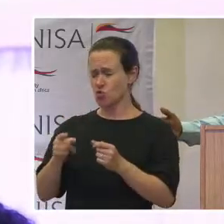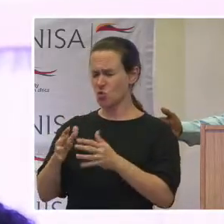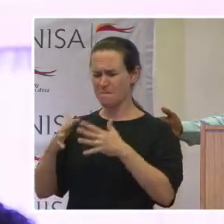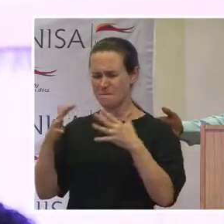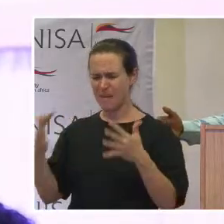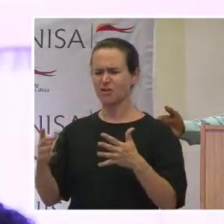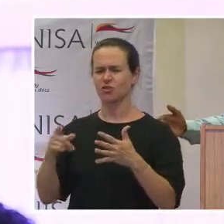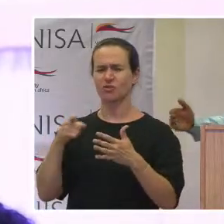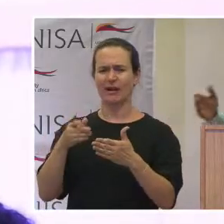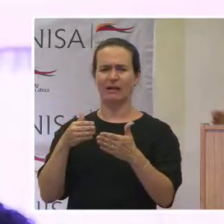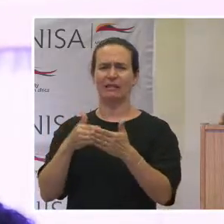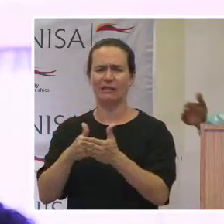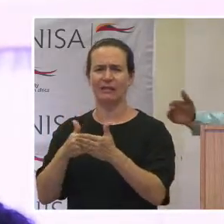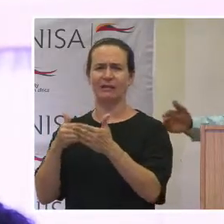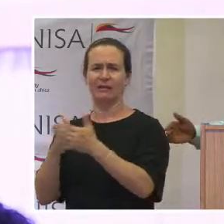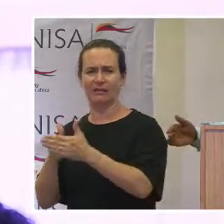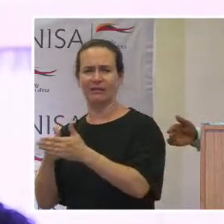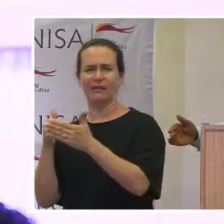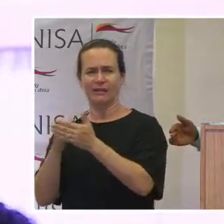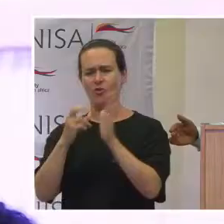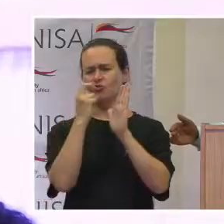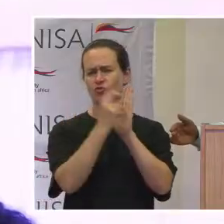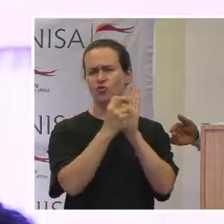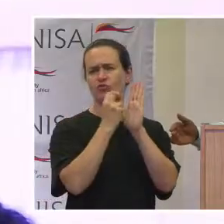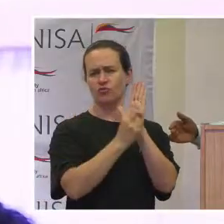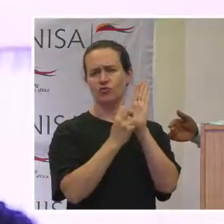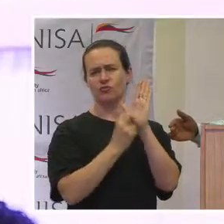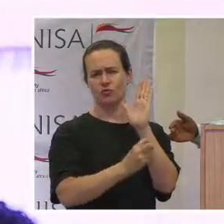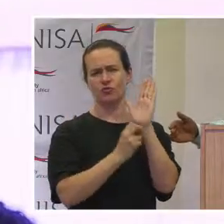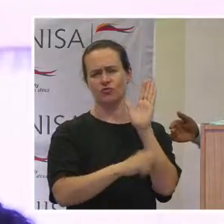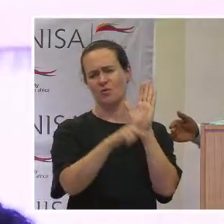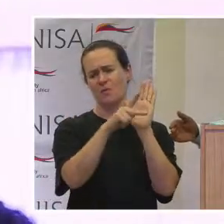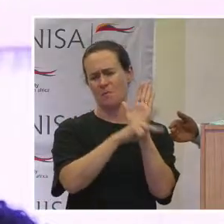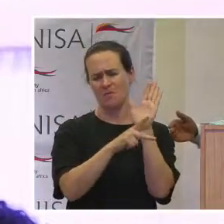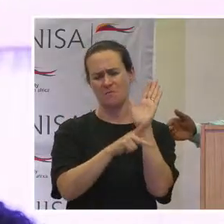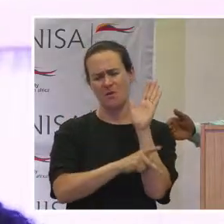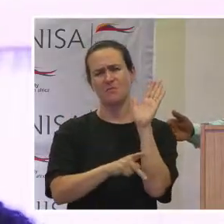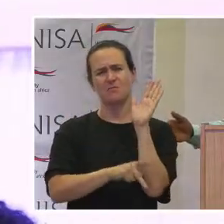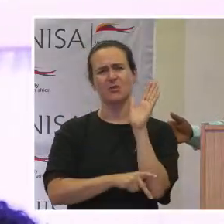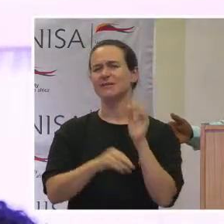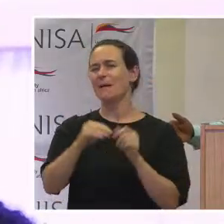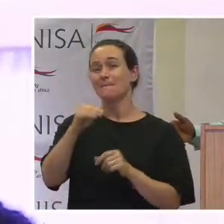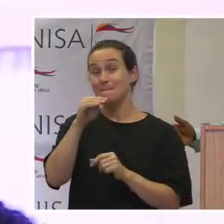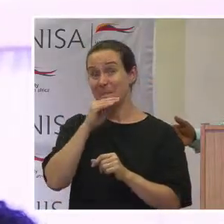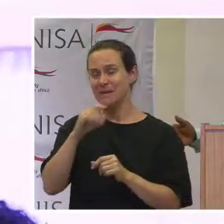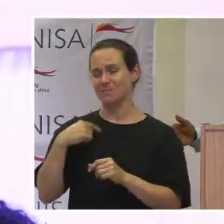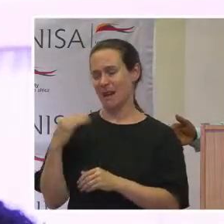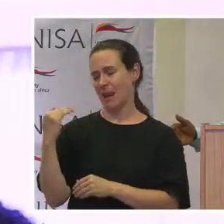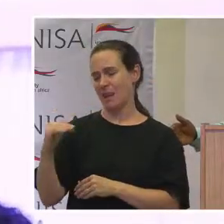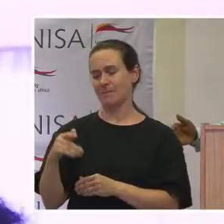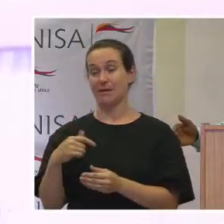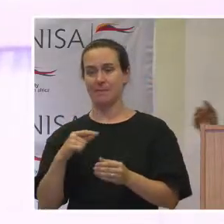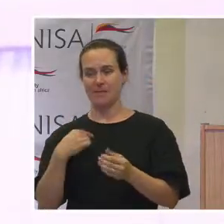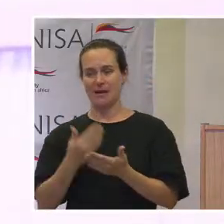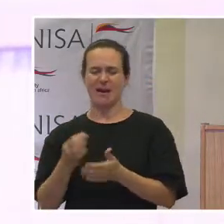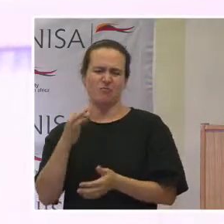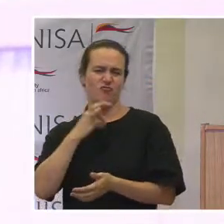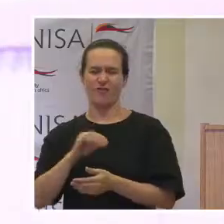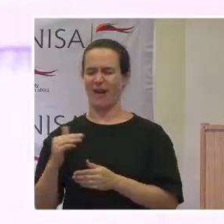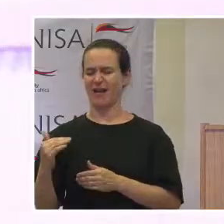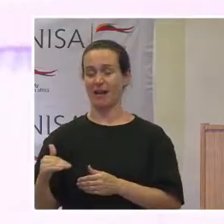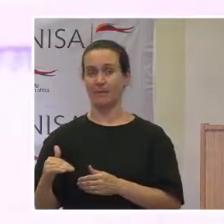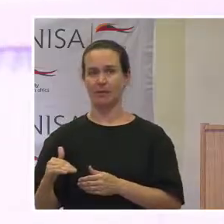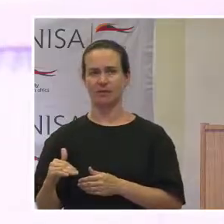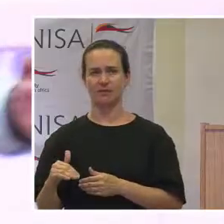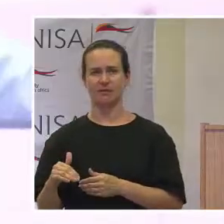tape and too much policy, then you are limited in how much profit you can make. Because in order for you to